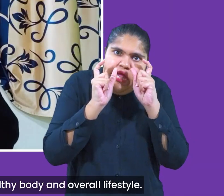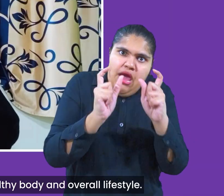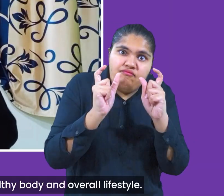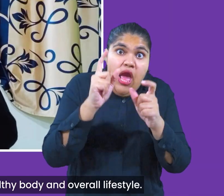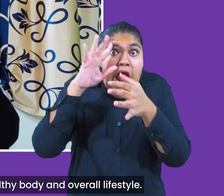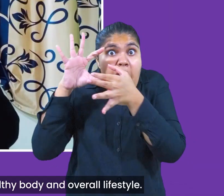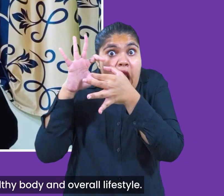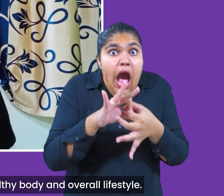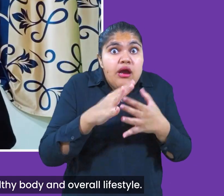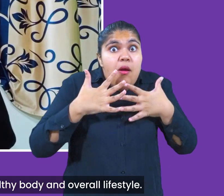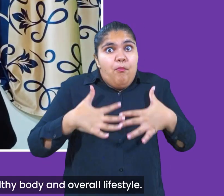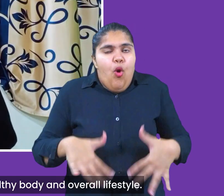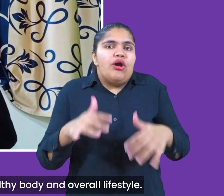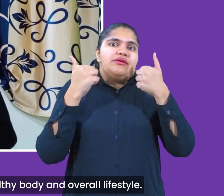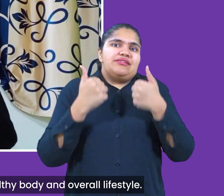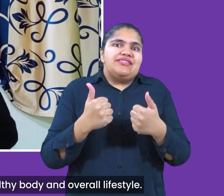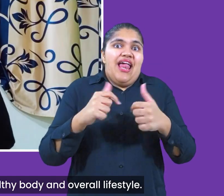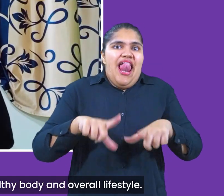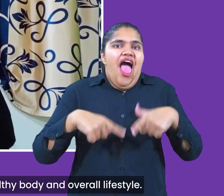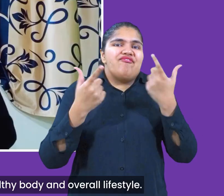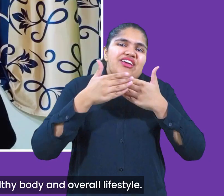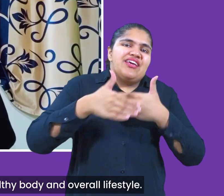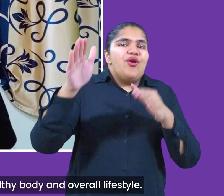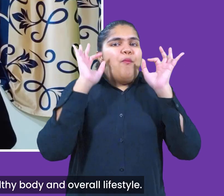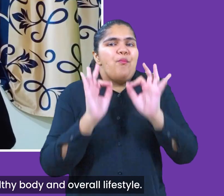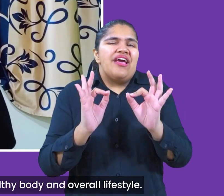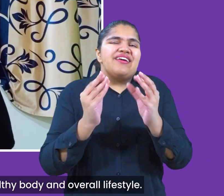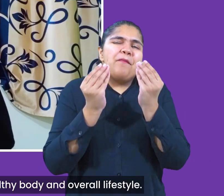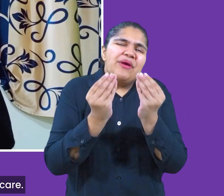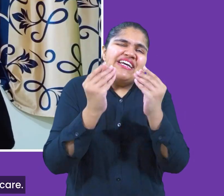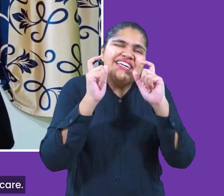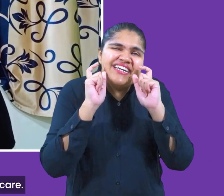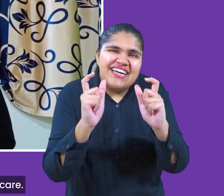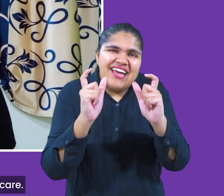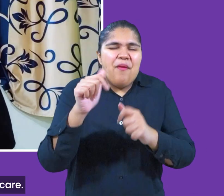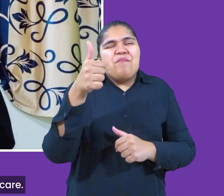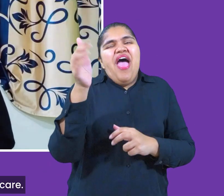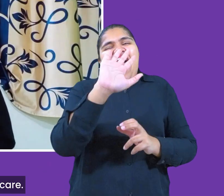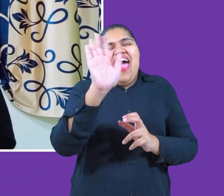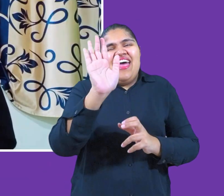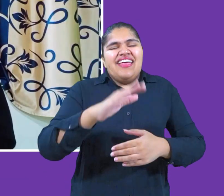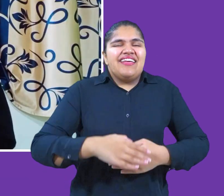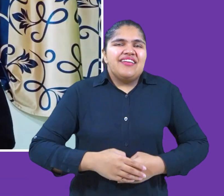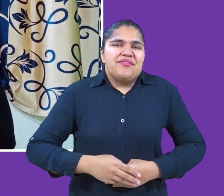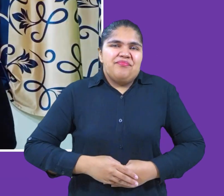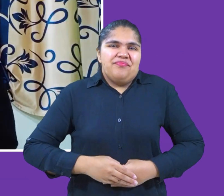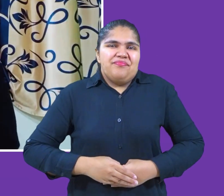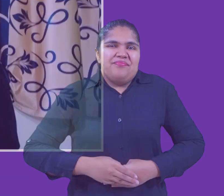actually leads to a healthy body and overall lifestyle. So please do take care.